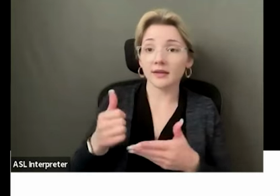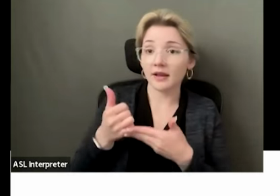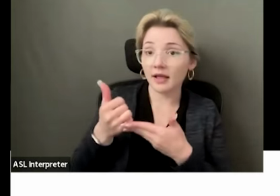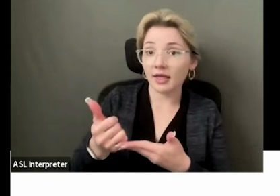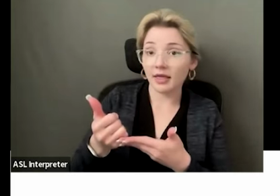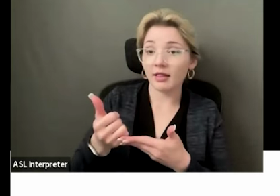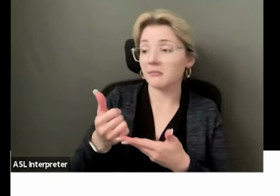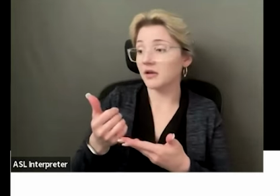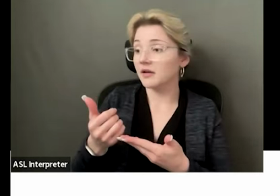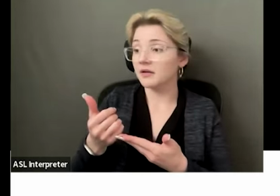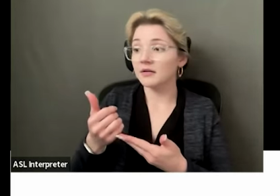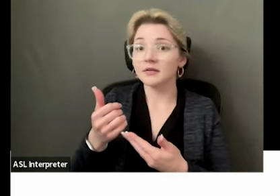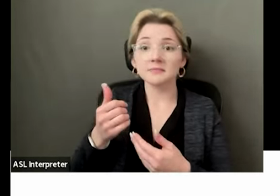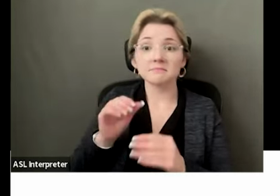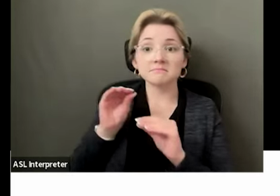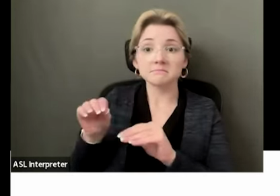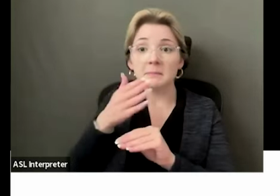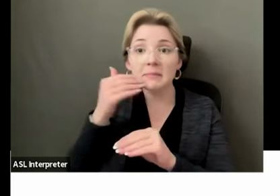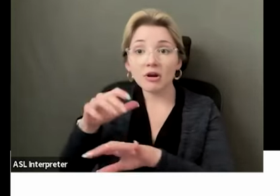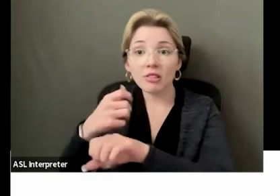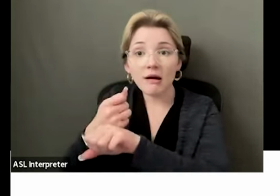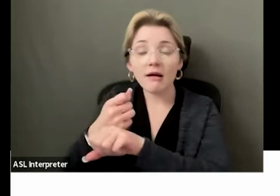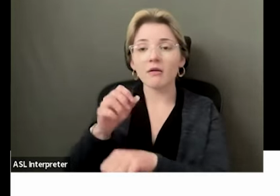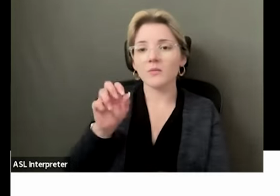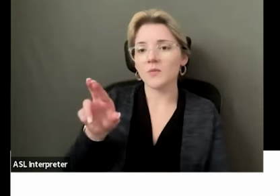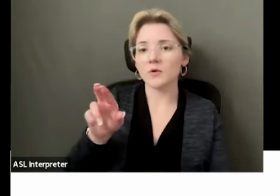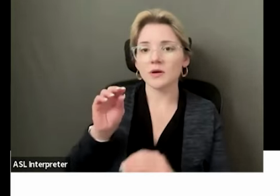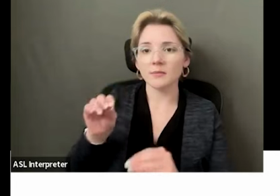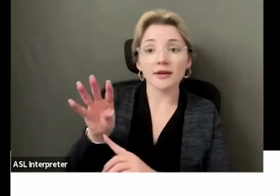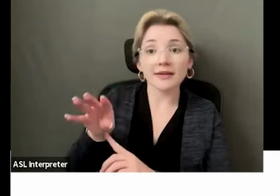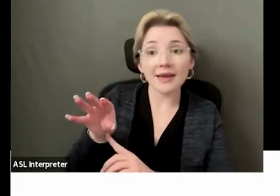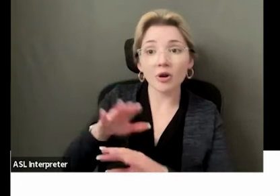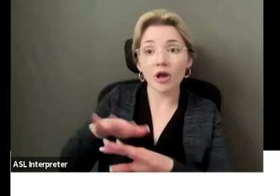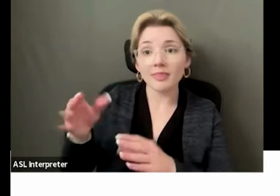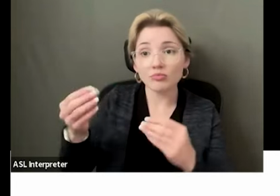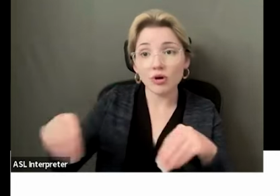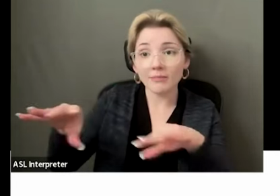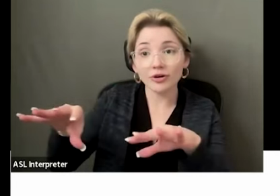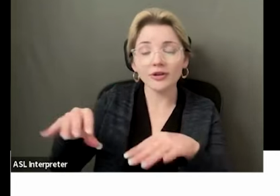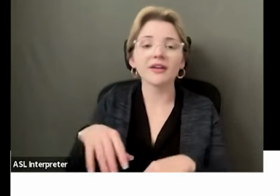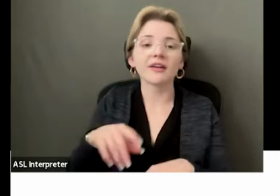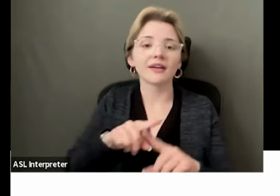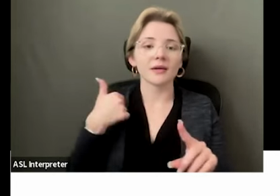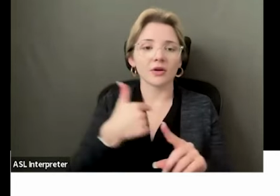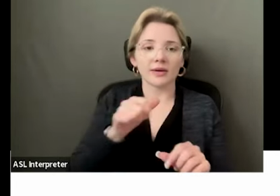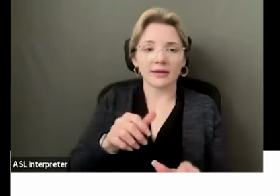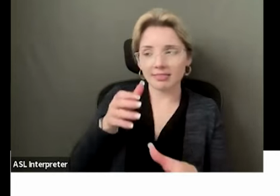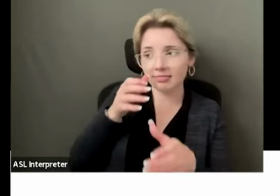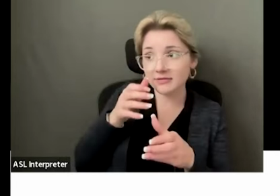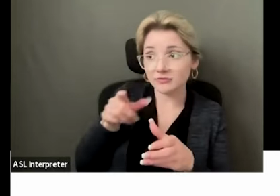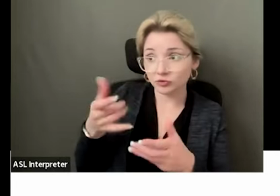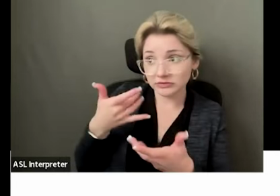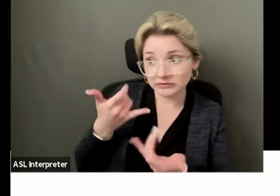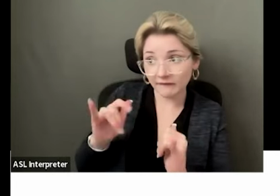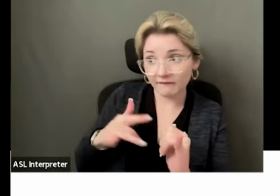locks, barring someone from the property. If the survivor says that they feel safe in this unit and they want to continue living there, then that is something that the